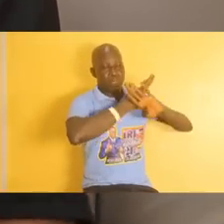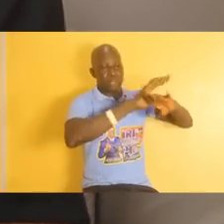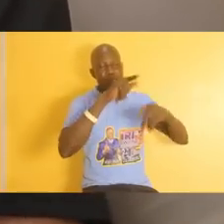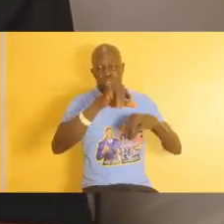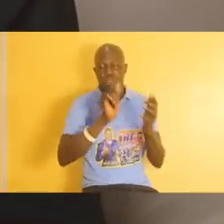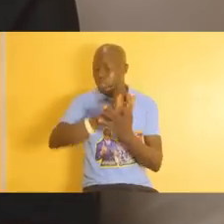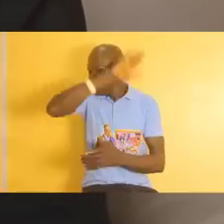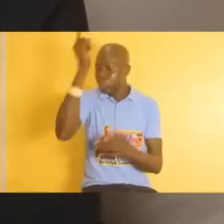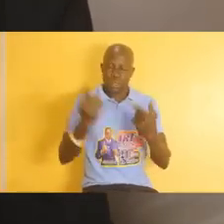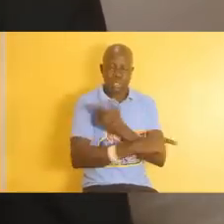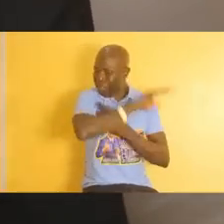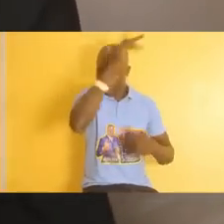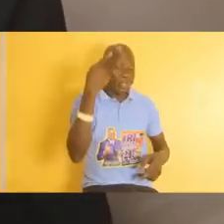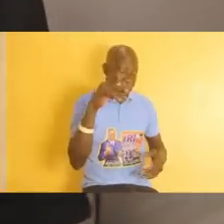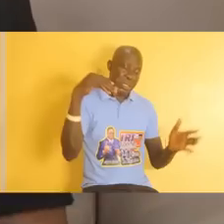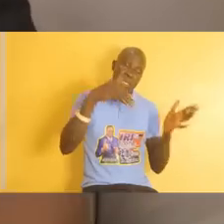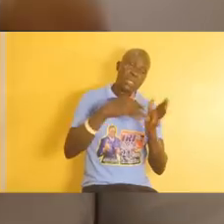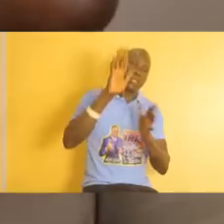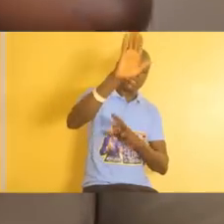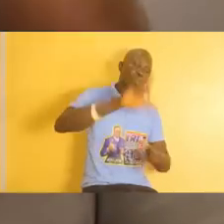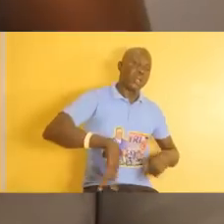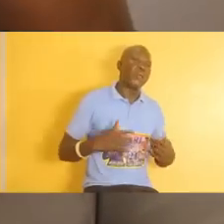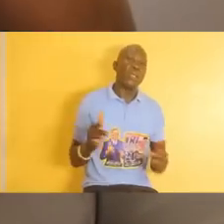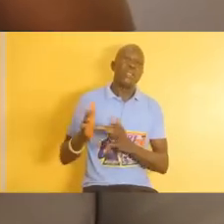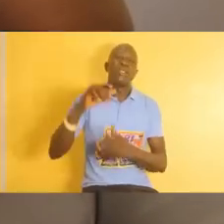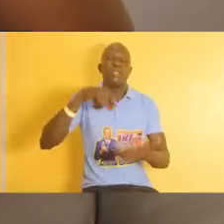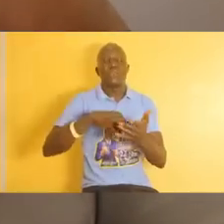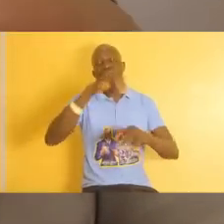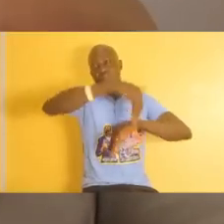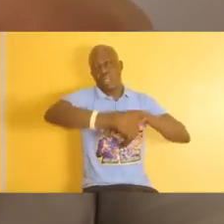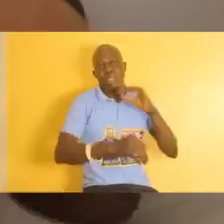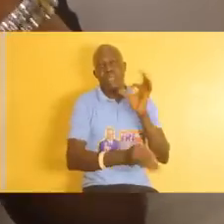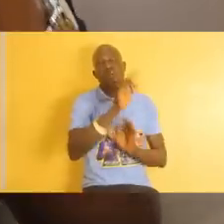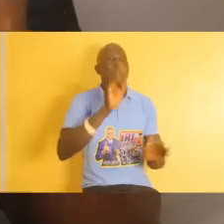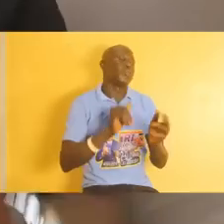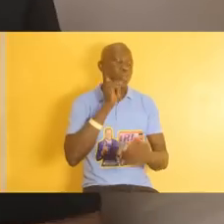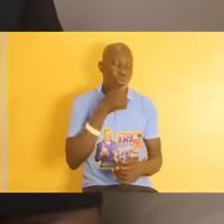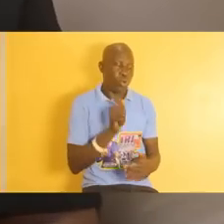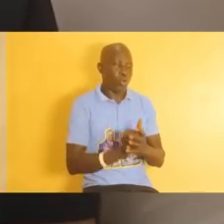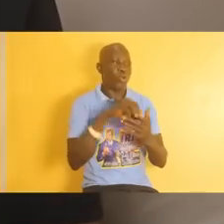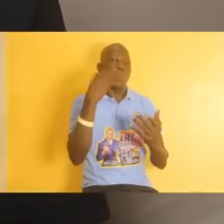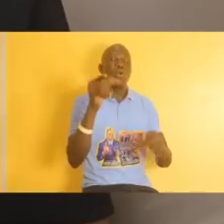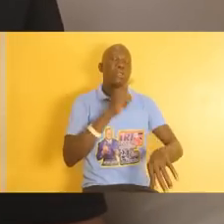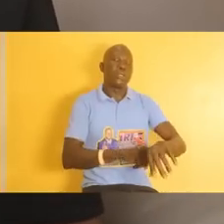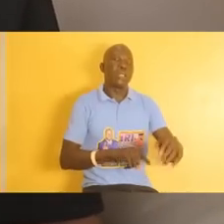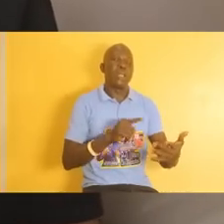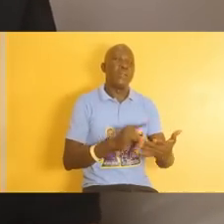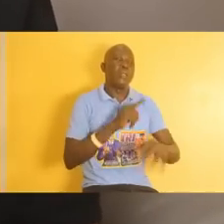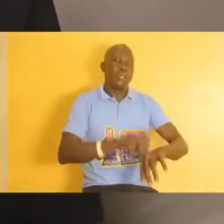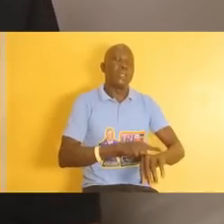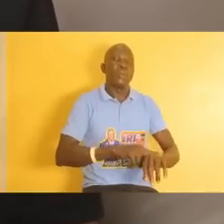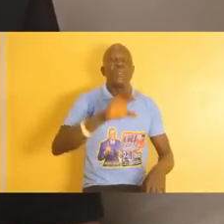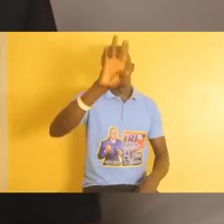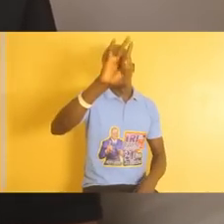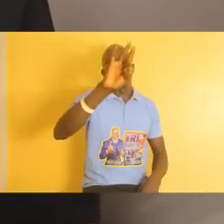no. Oh, there you manu for yes. Amen. I shall lay said that tonight. For bad deal, tomorrow. La gumelo by water. La